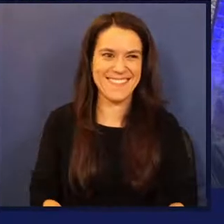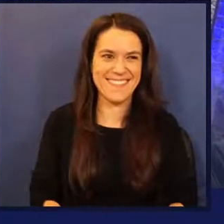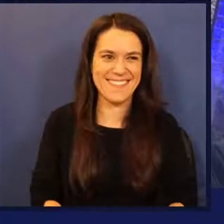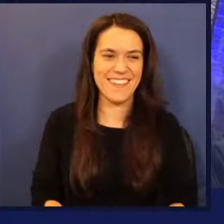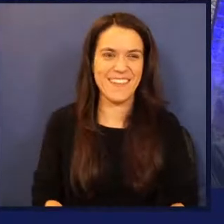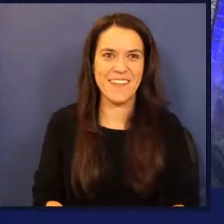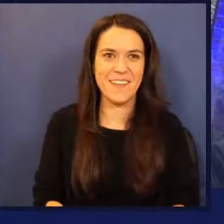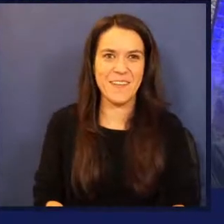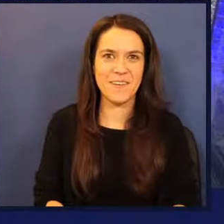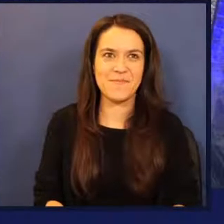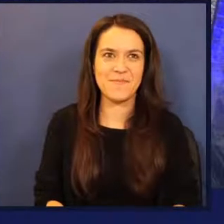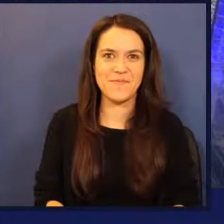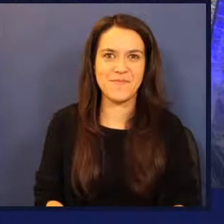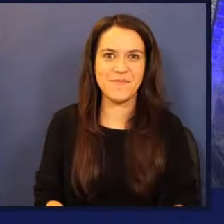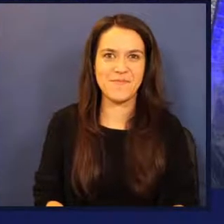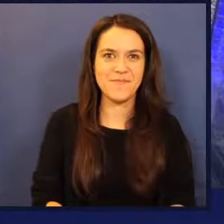So,